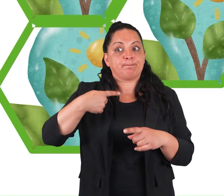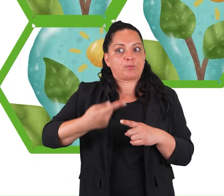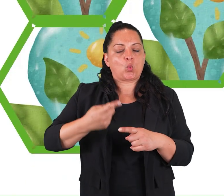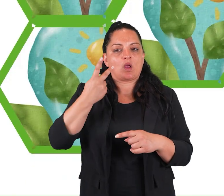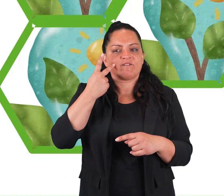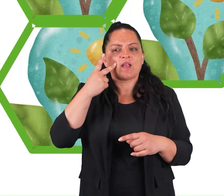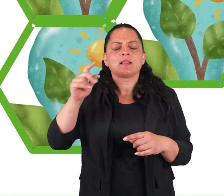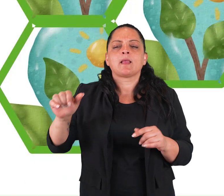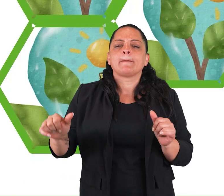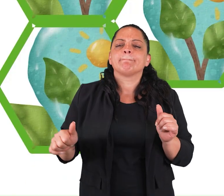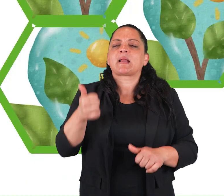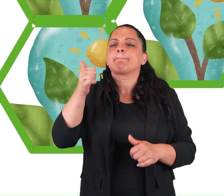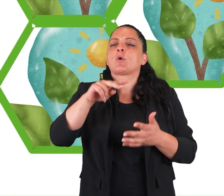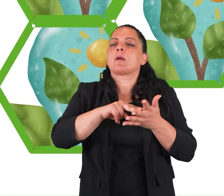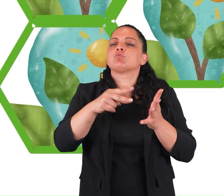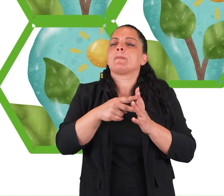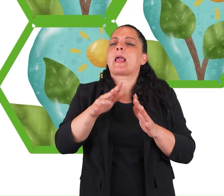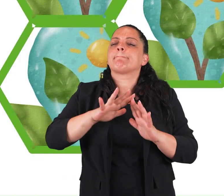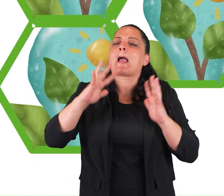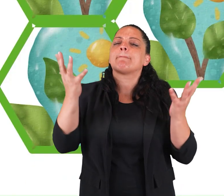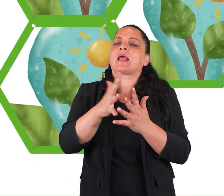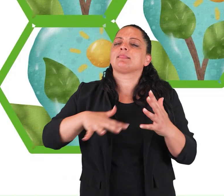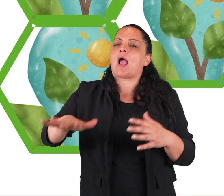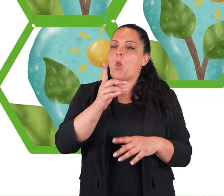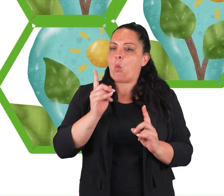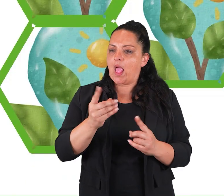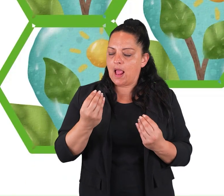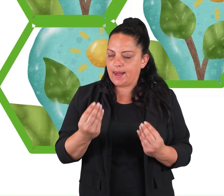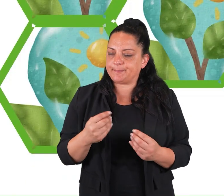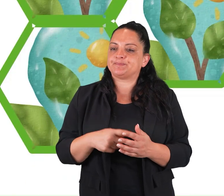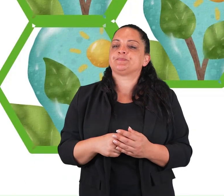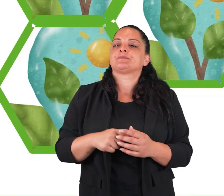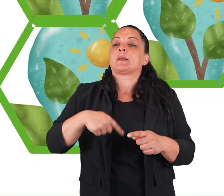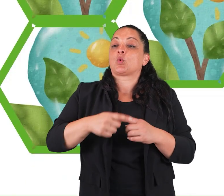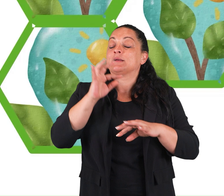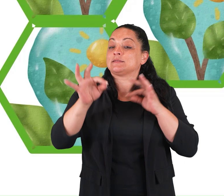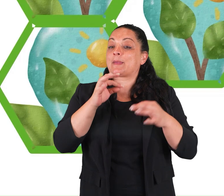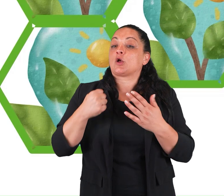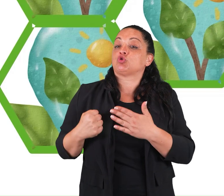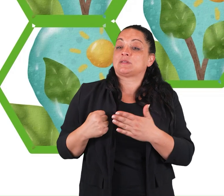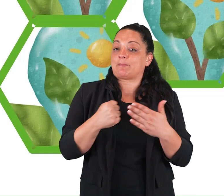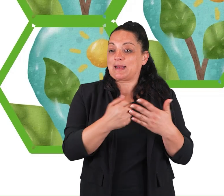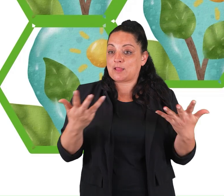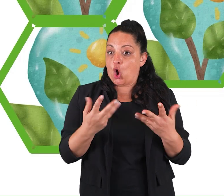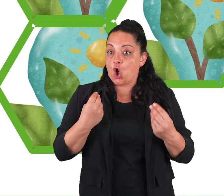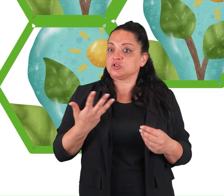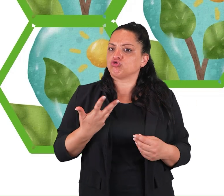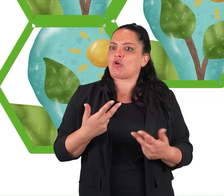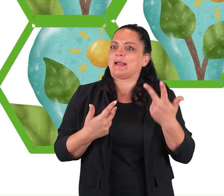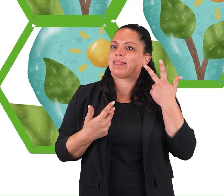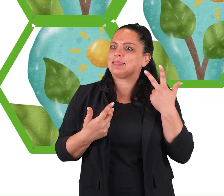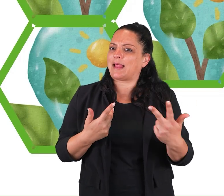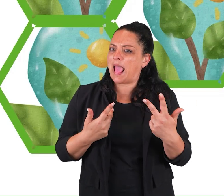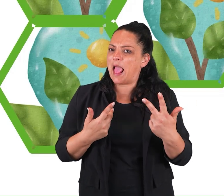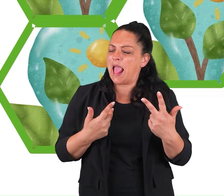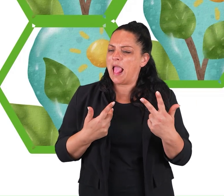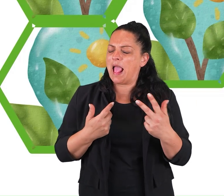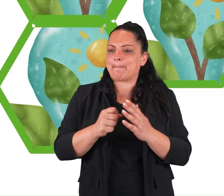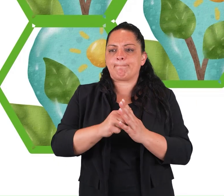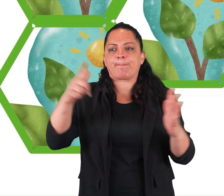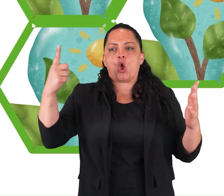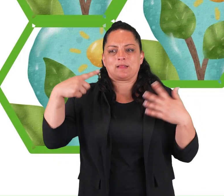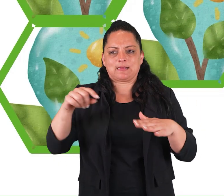main environmental issues. We'll have an introduction to sustainability and we'll see the three pillars of